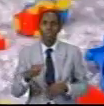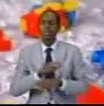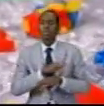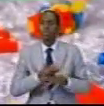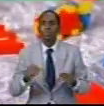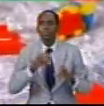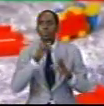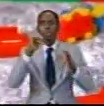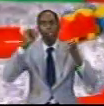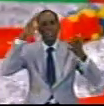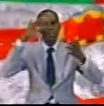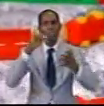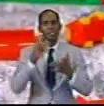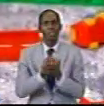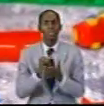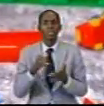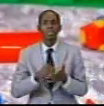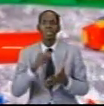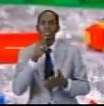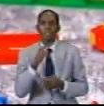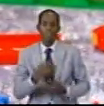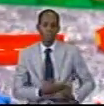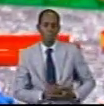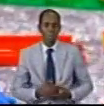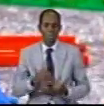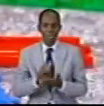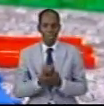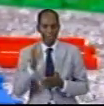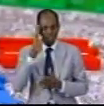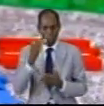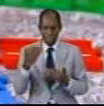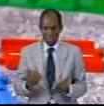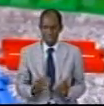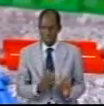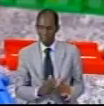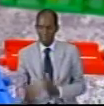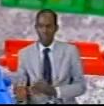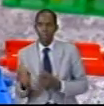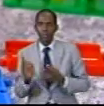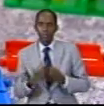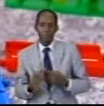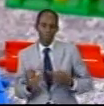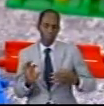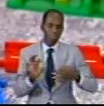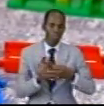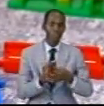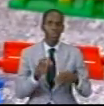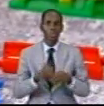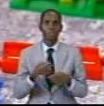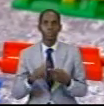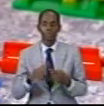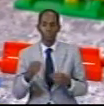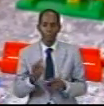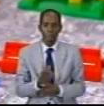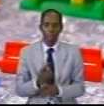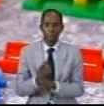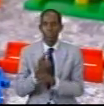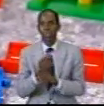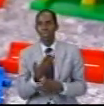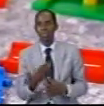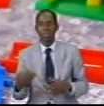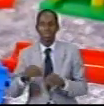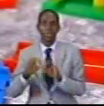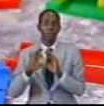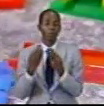expect that it is the baby that will adjust to fit the regular routine of the family. But it is